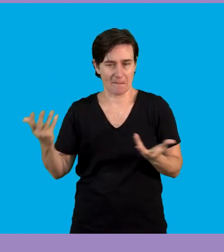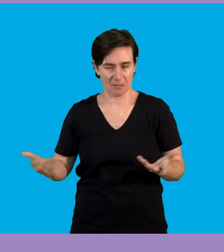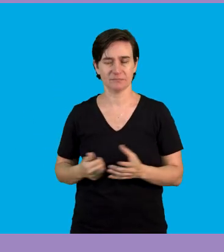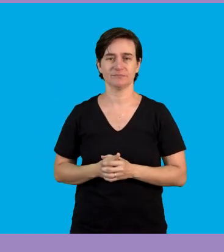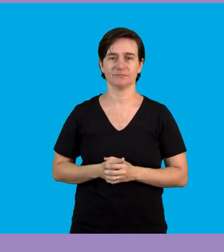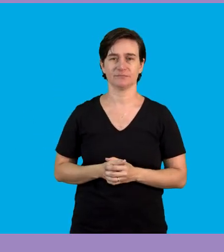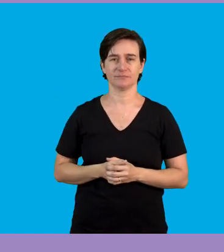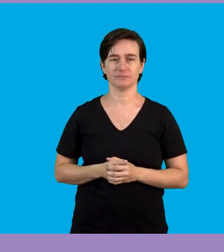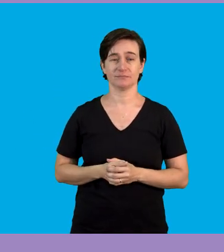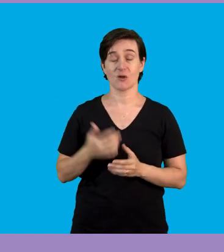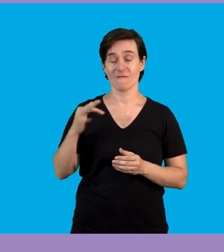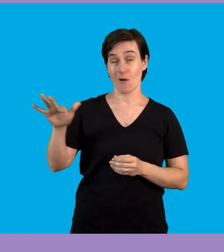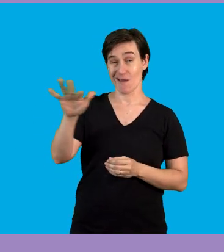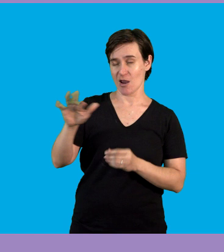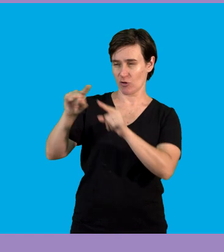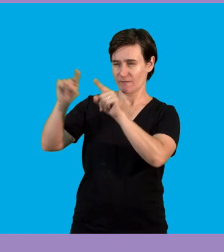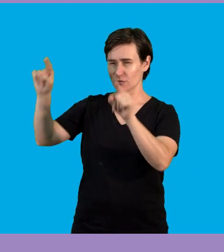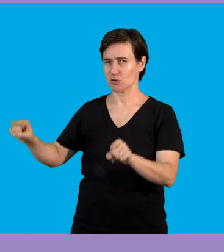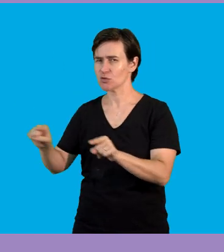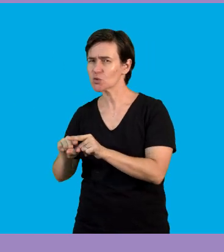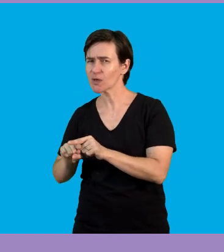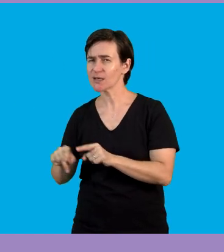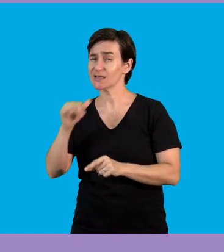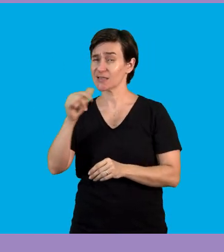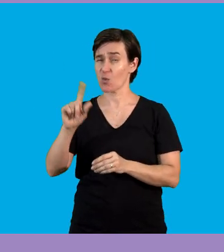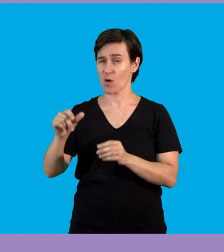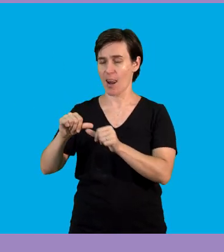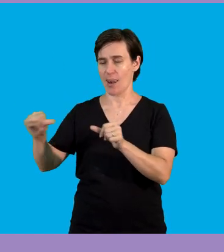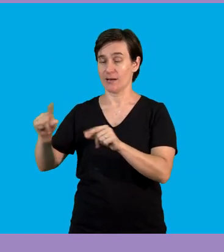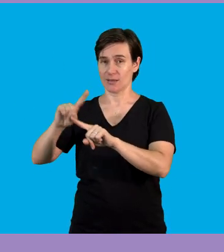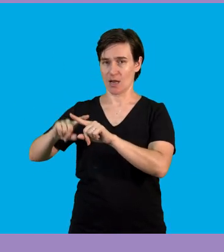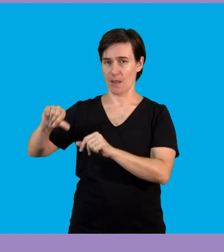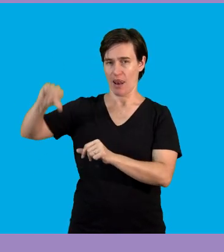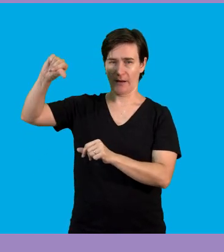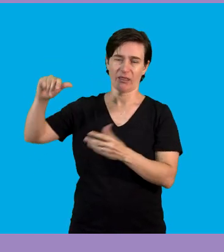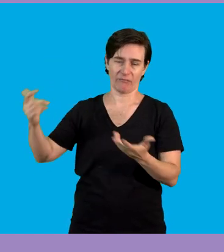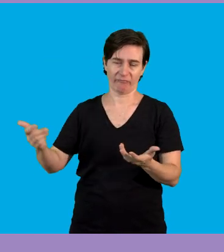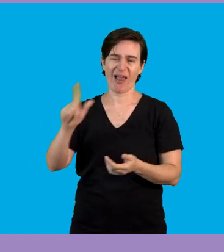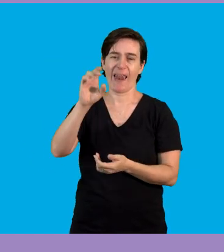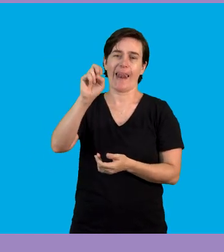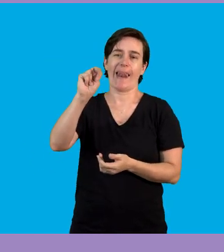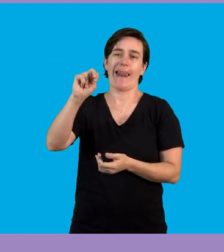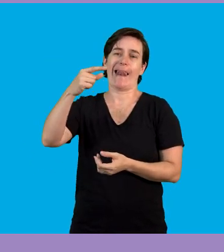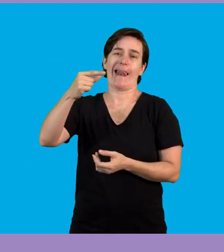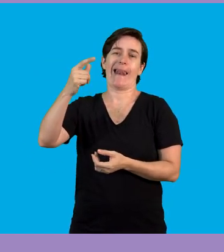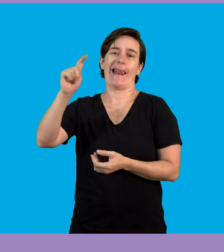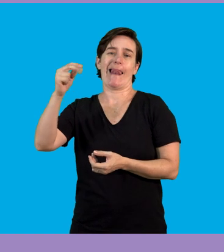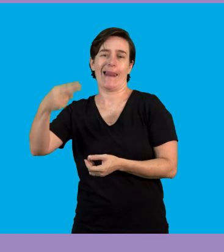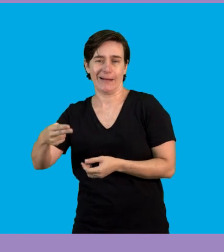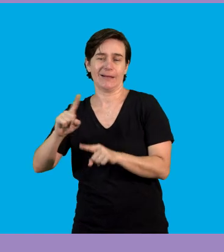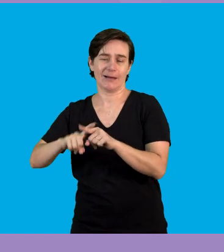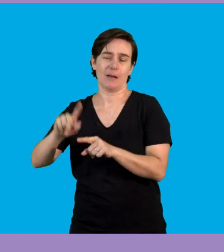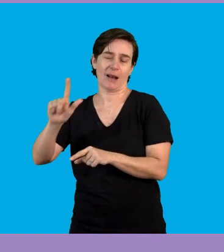amount, which means that for the area of a square, we would then say length times length, or we can also say the